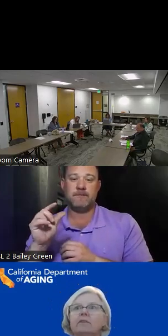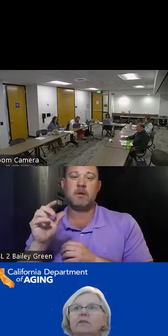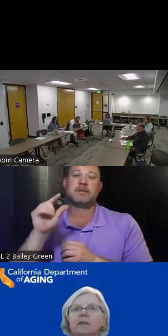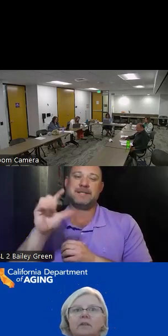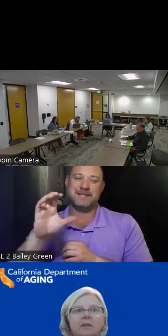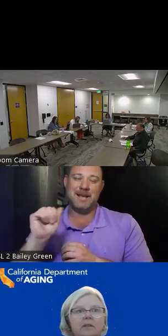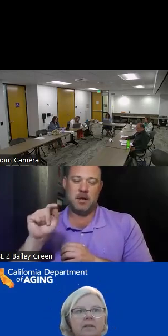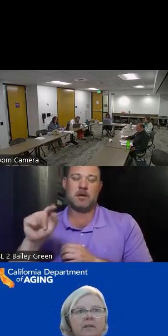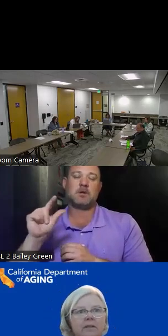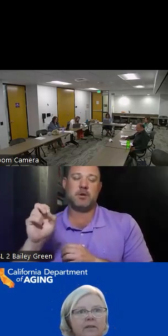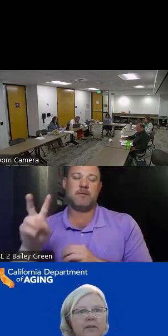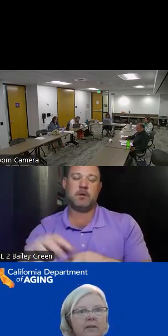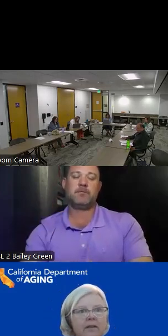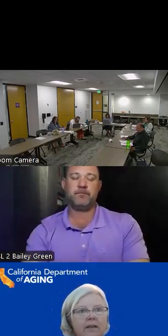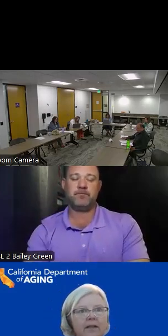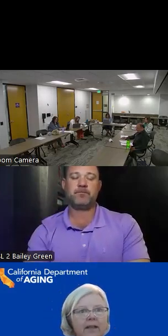ANGING.ca.gov.